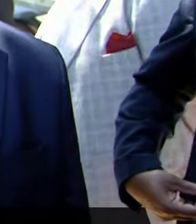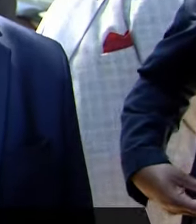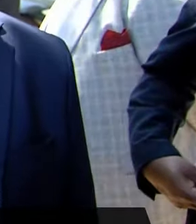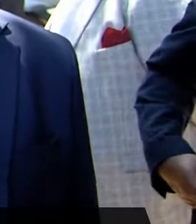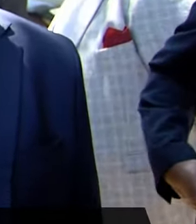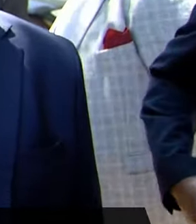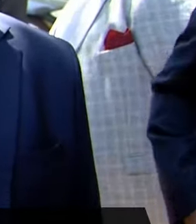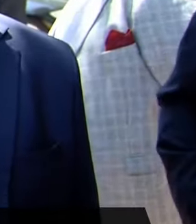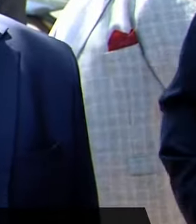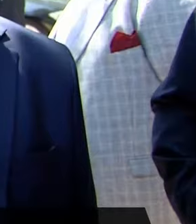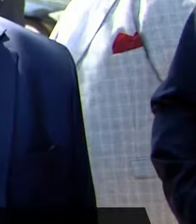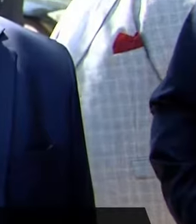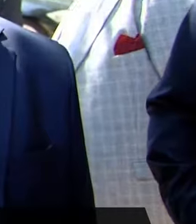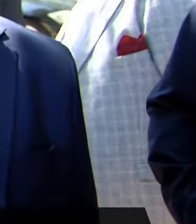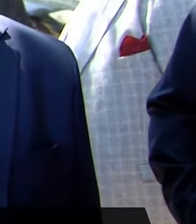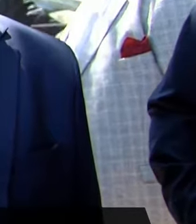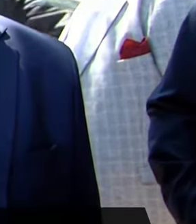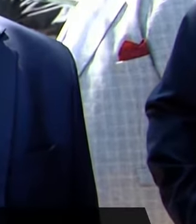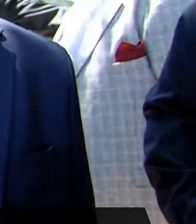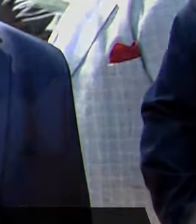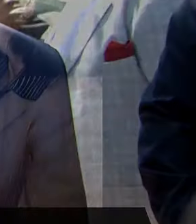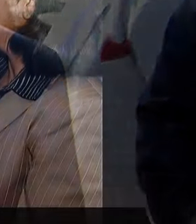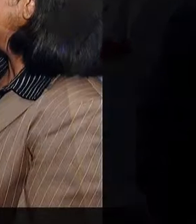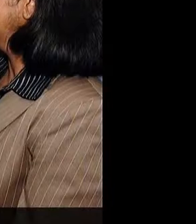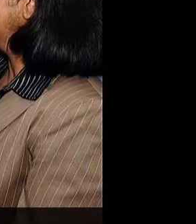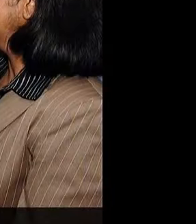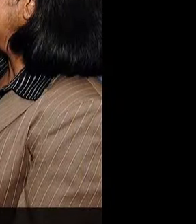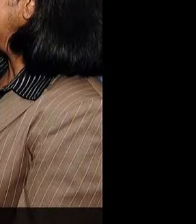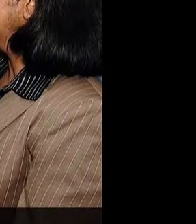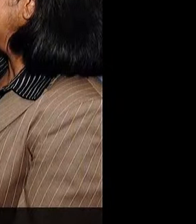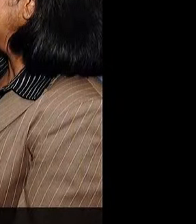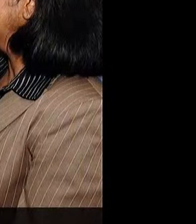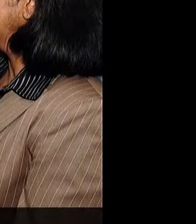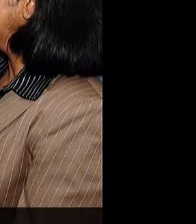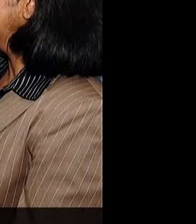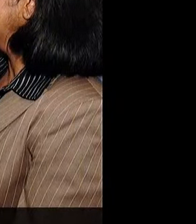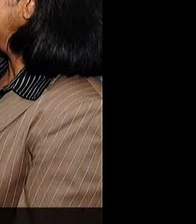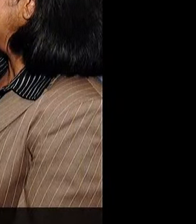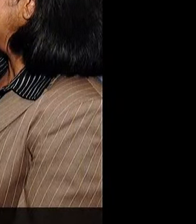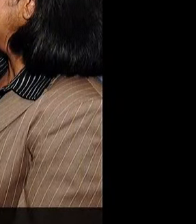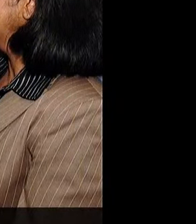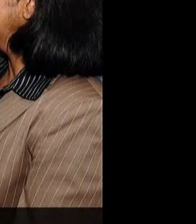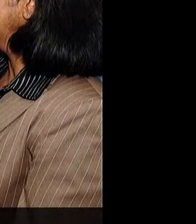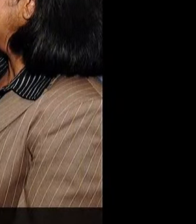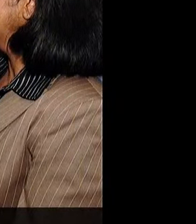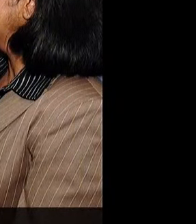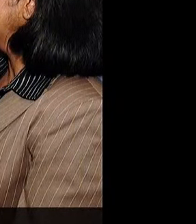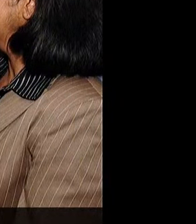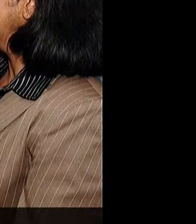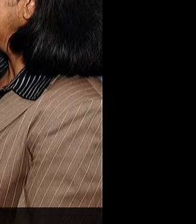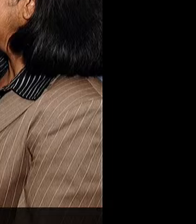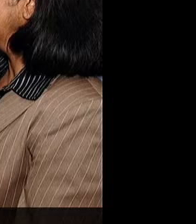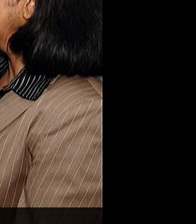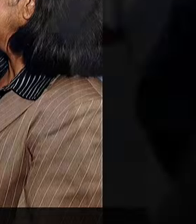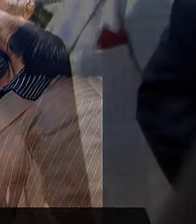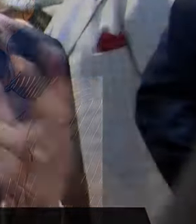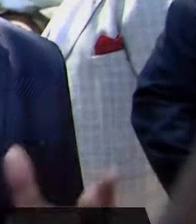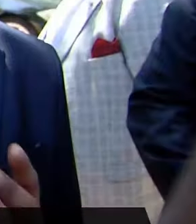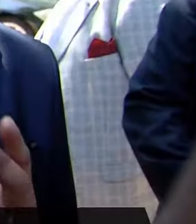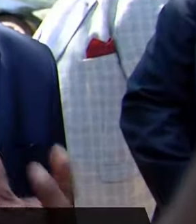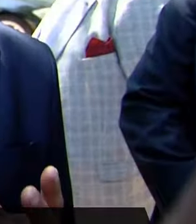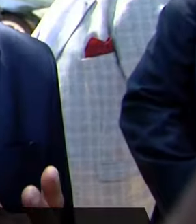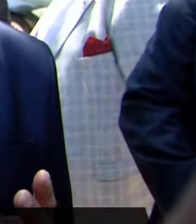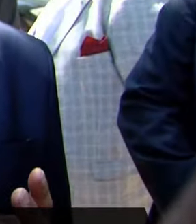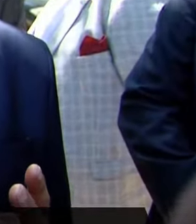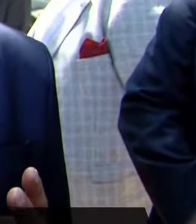a sense, he had a deceiving manner. You would never understand that Aziz is very serious, partly because of